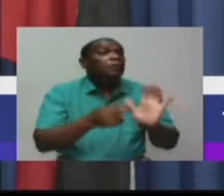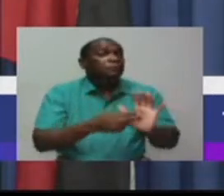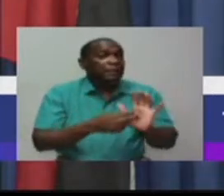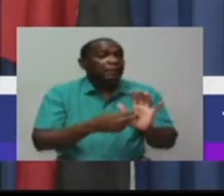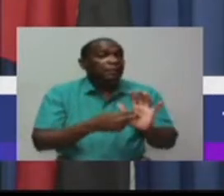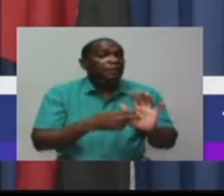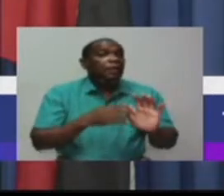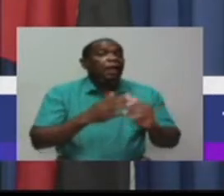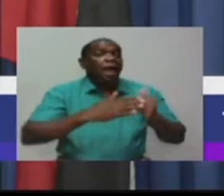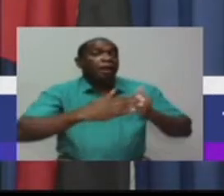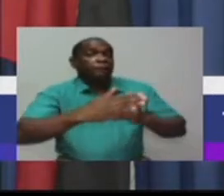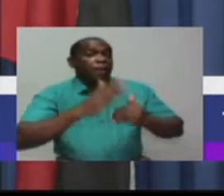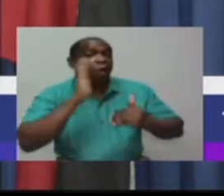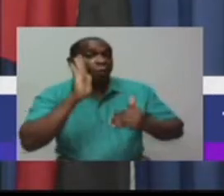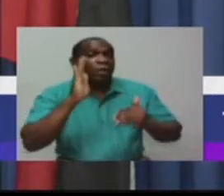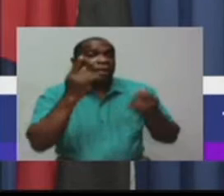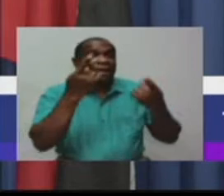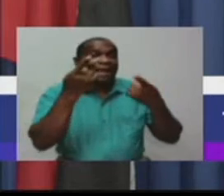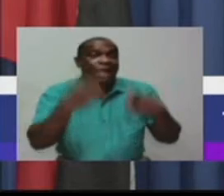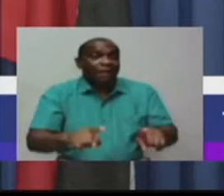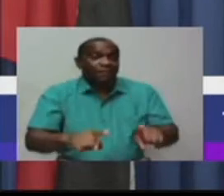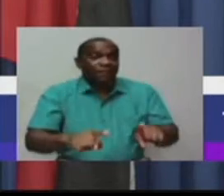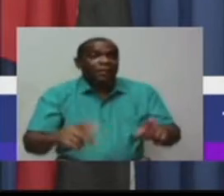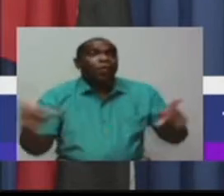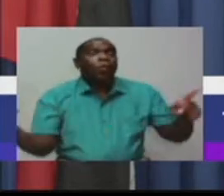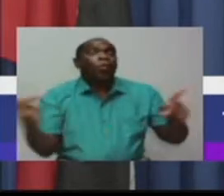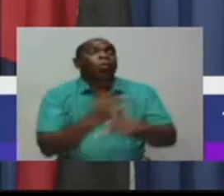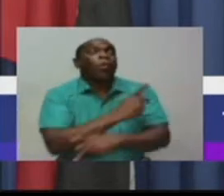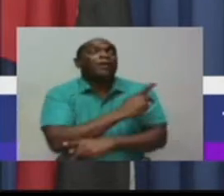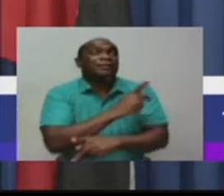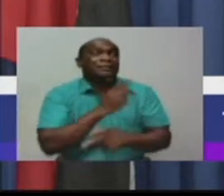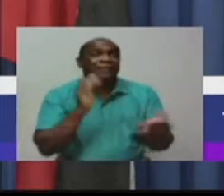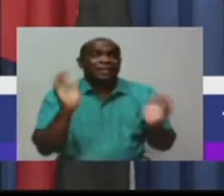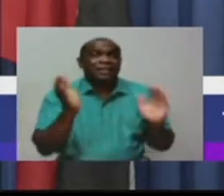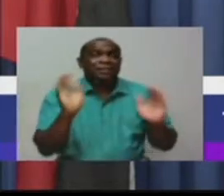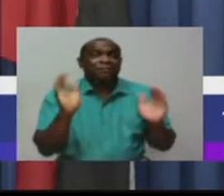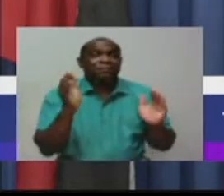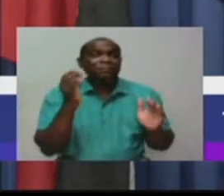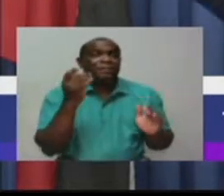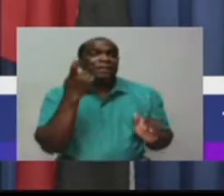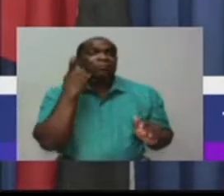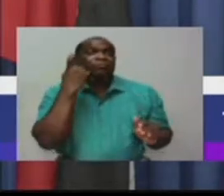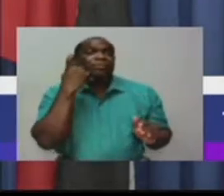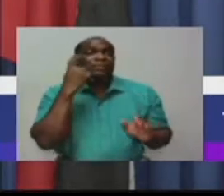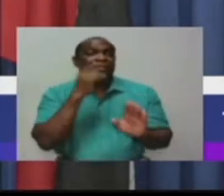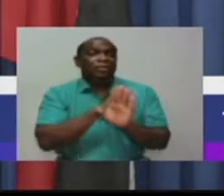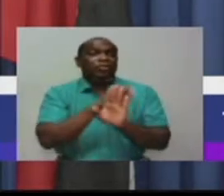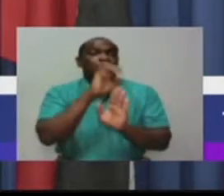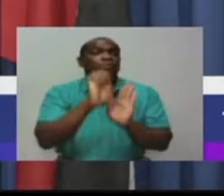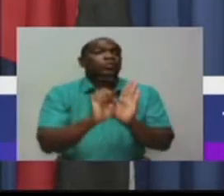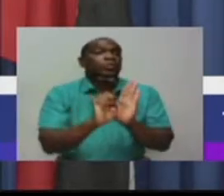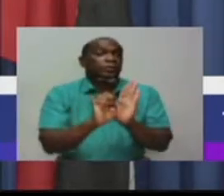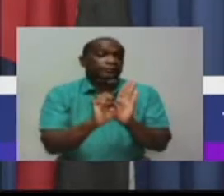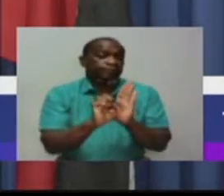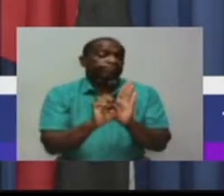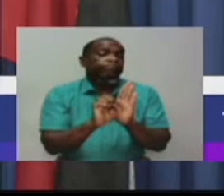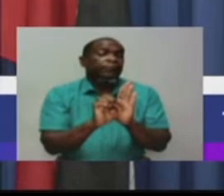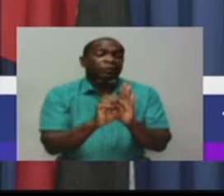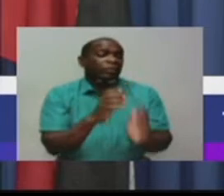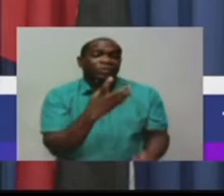we are paying. The staying in at night, that is the price we are paying to not end up in that